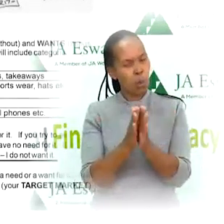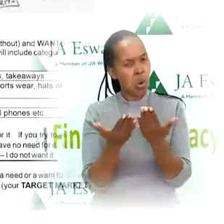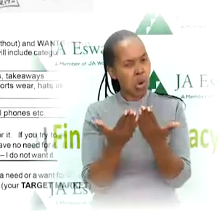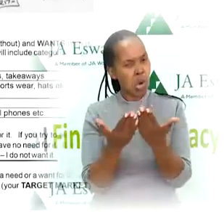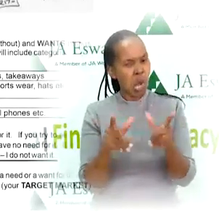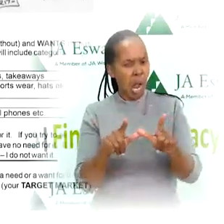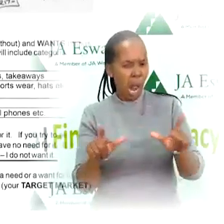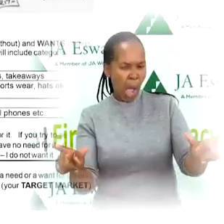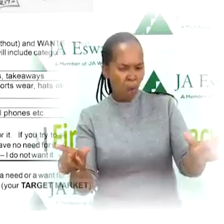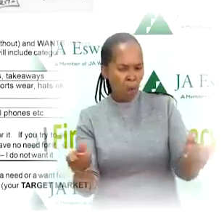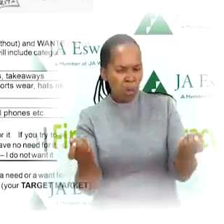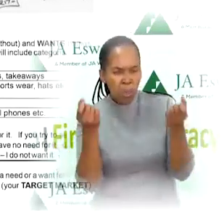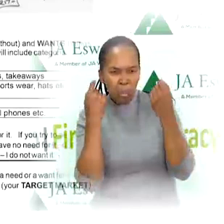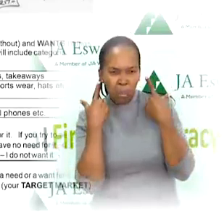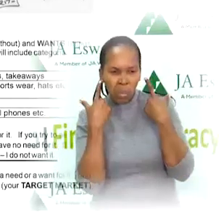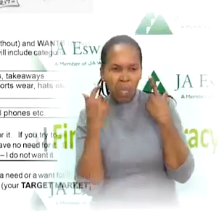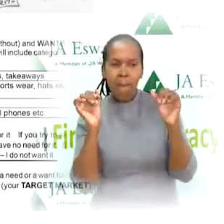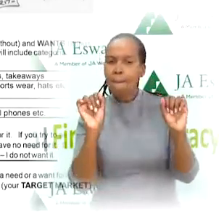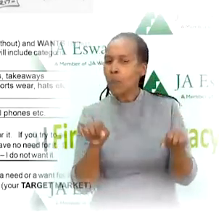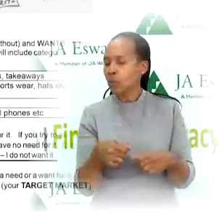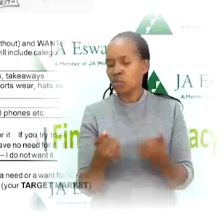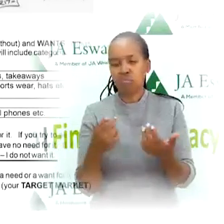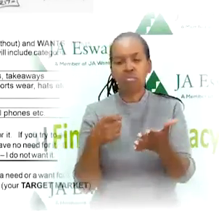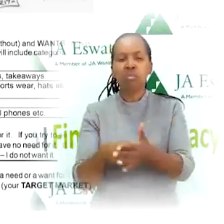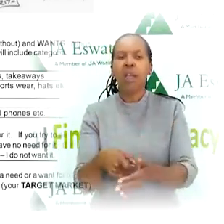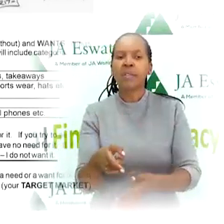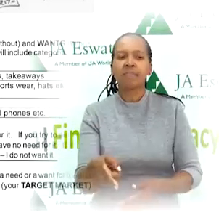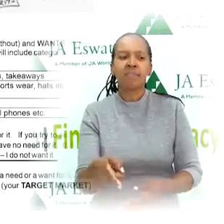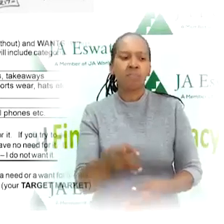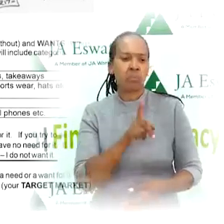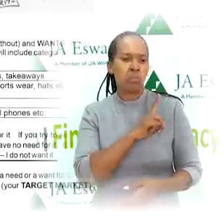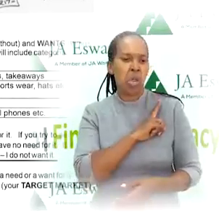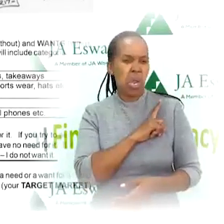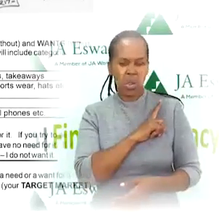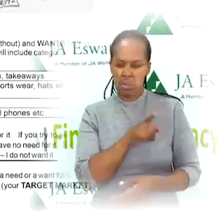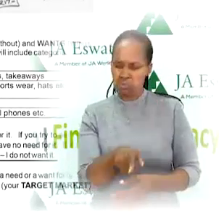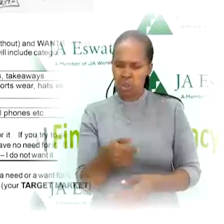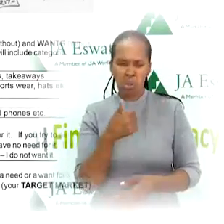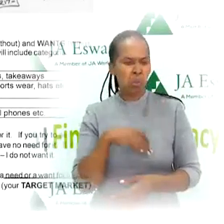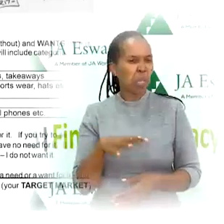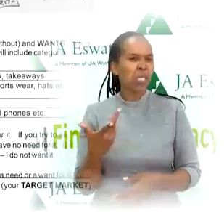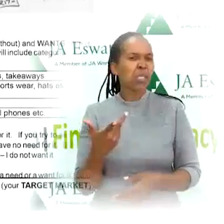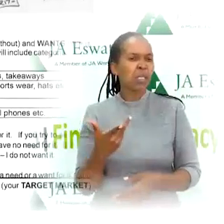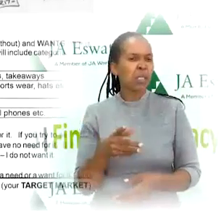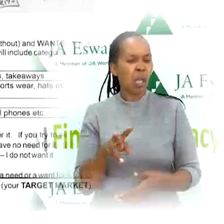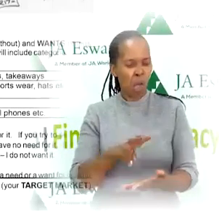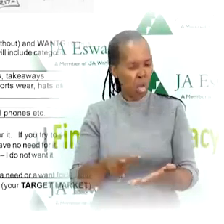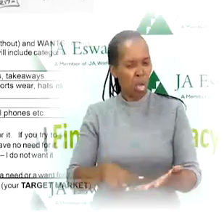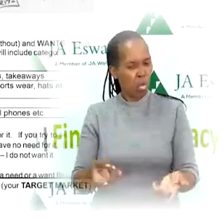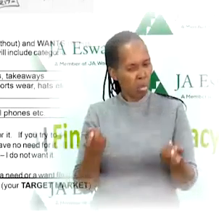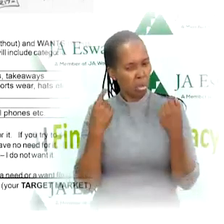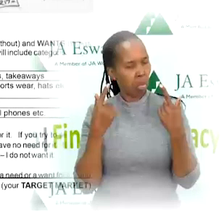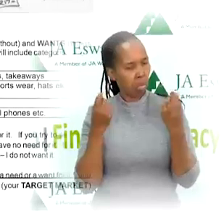a sale, and I do not want it because I'm not able to read it. So it's very important to